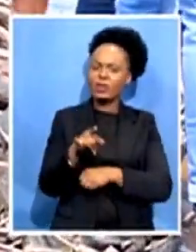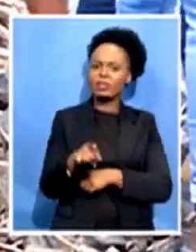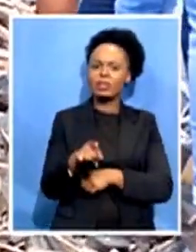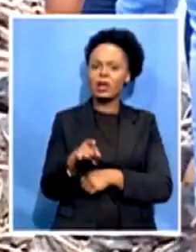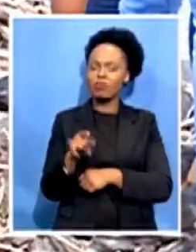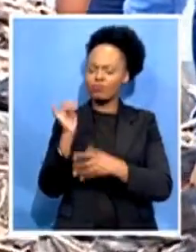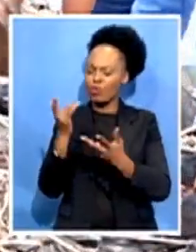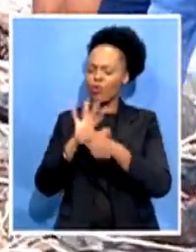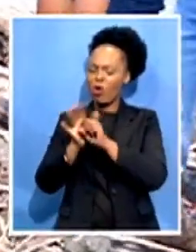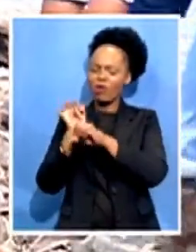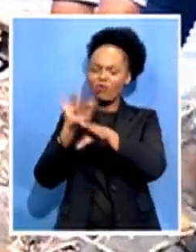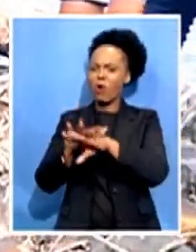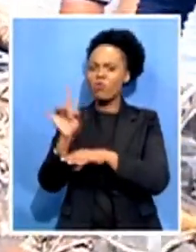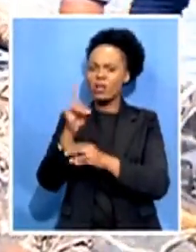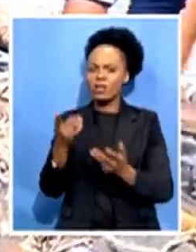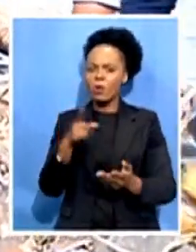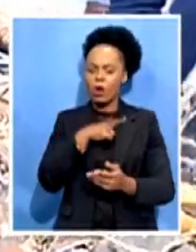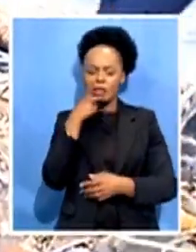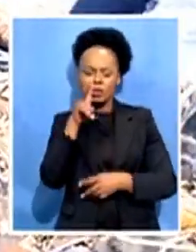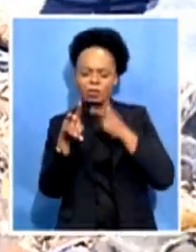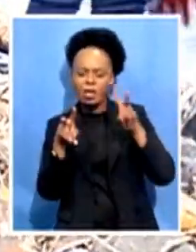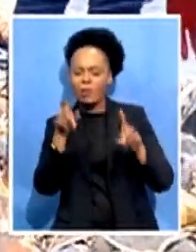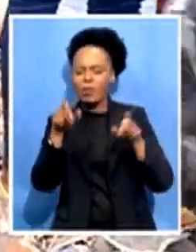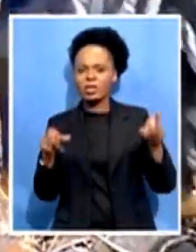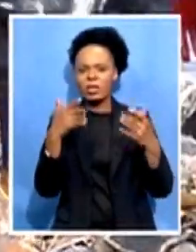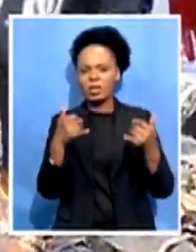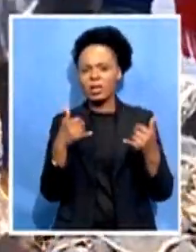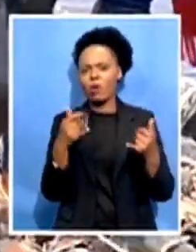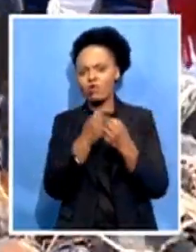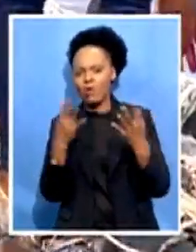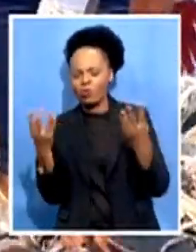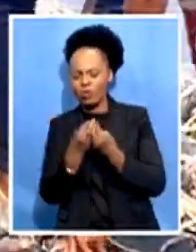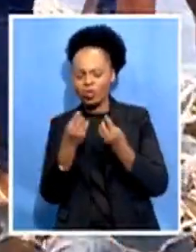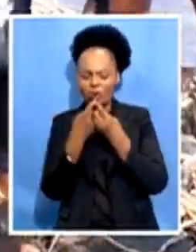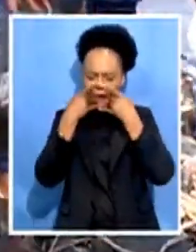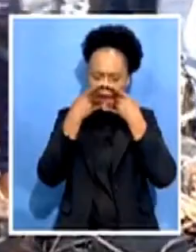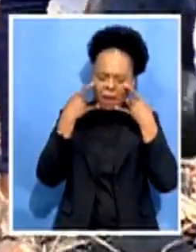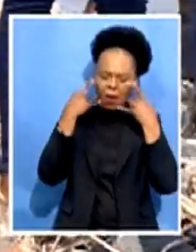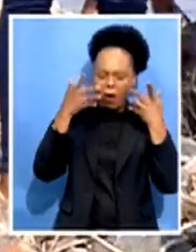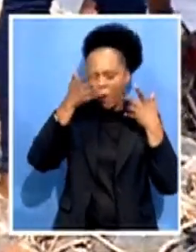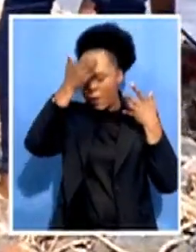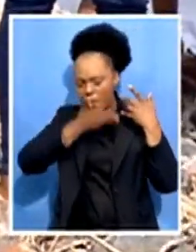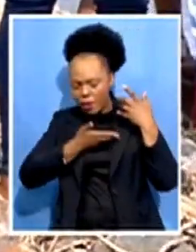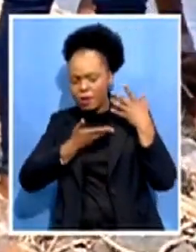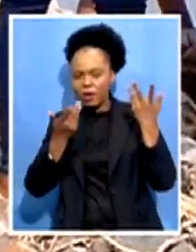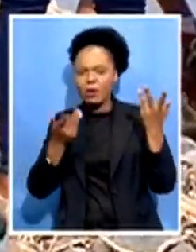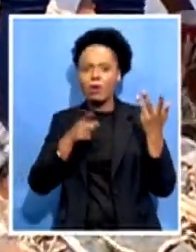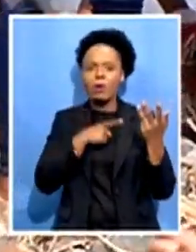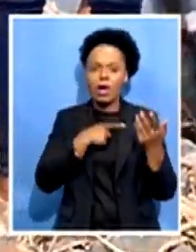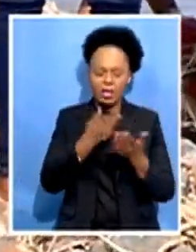are having their data sheets and writing down and putting down all the data that we can collect, so we know how to mitigate the problem